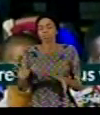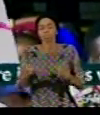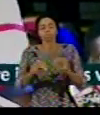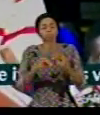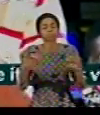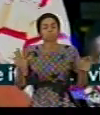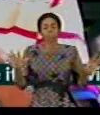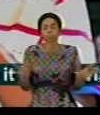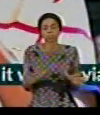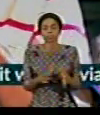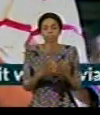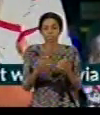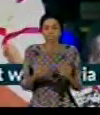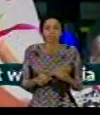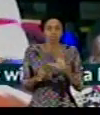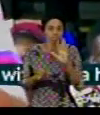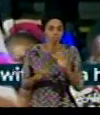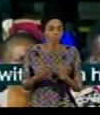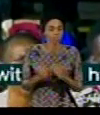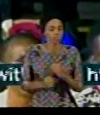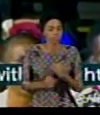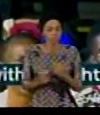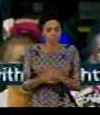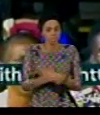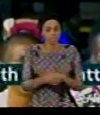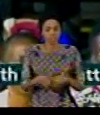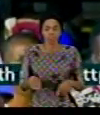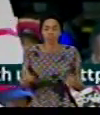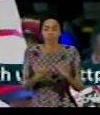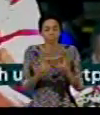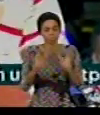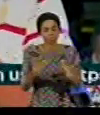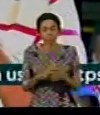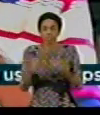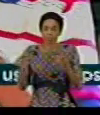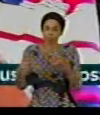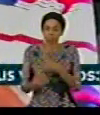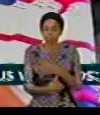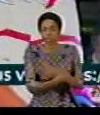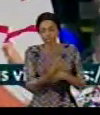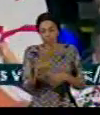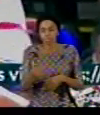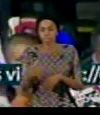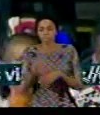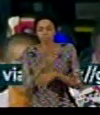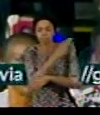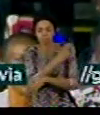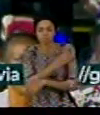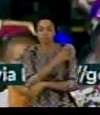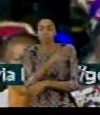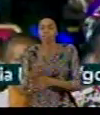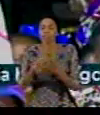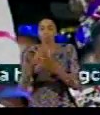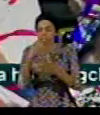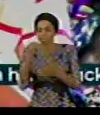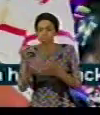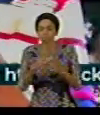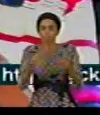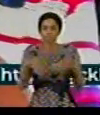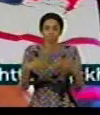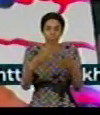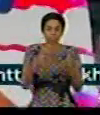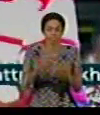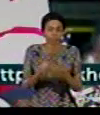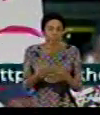almost 4 or 5 days. Then I went to the Dr. Bone at the NFPC. Then that one said he's going to give me a captain